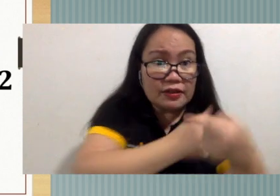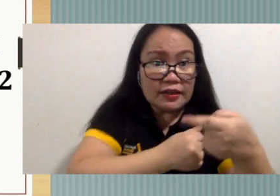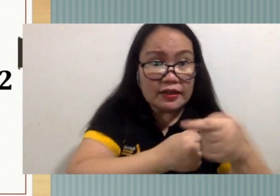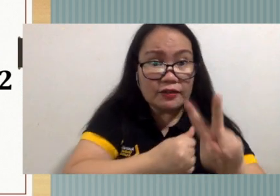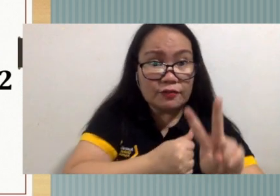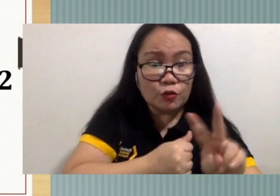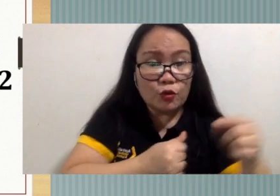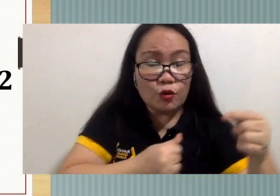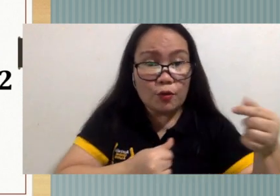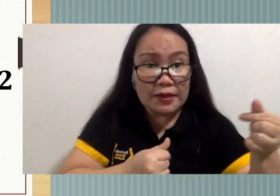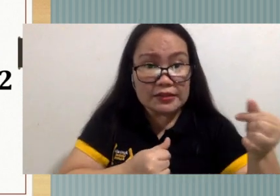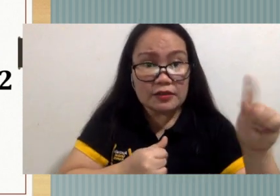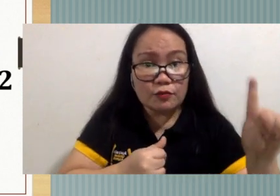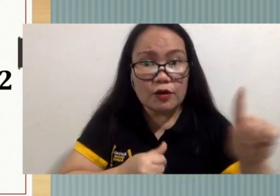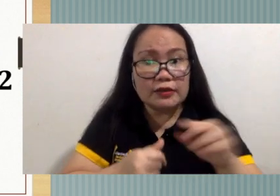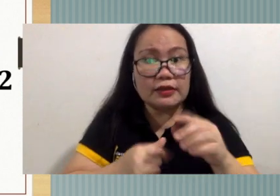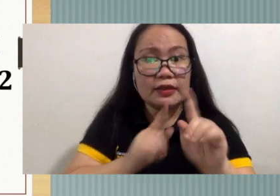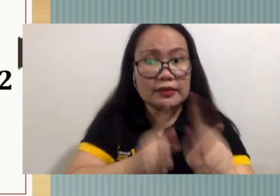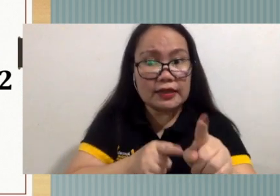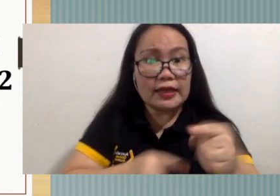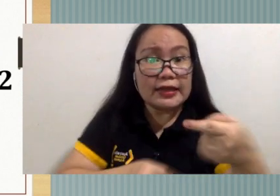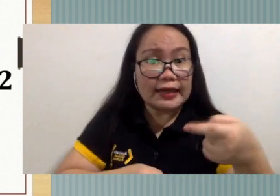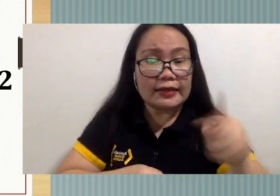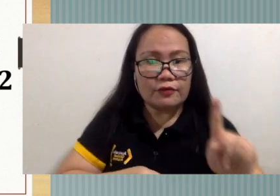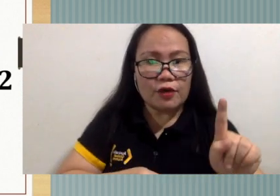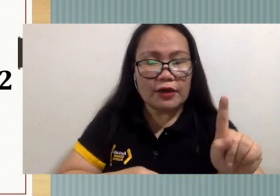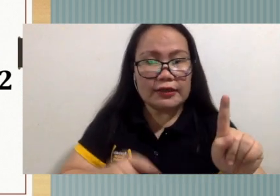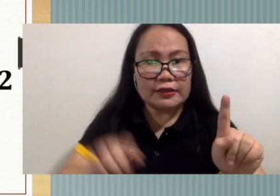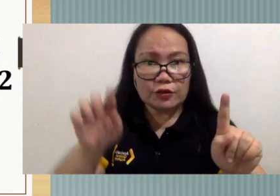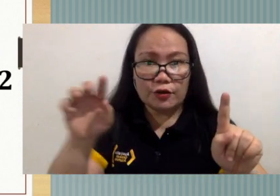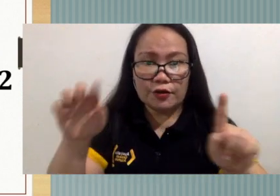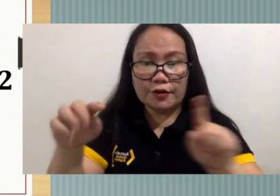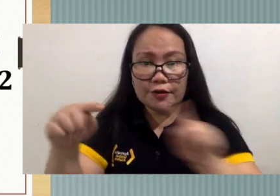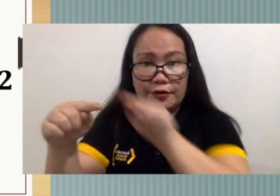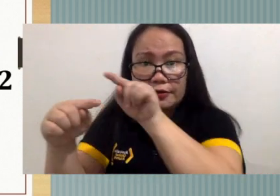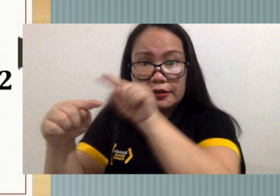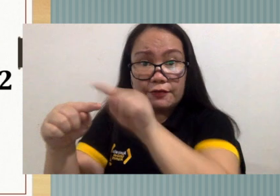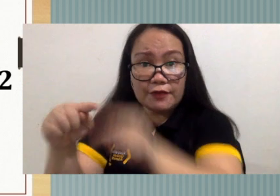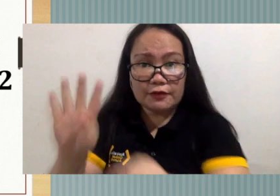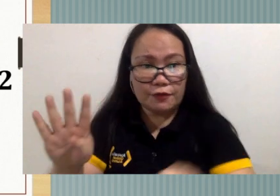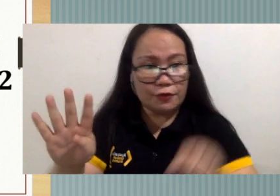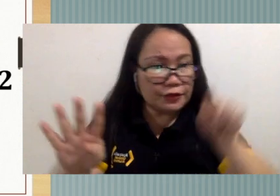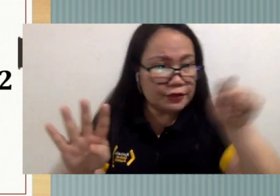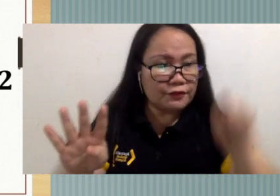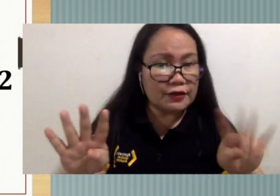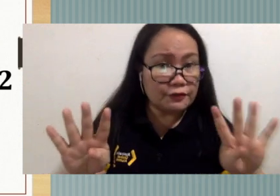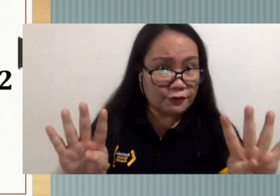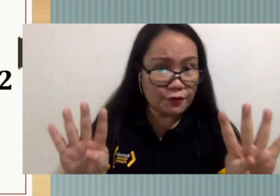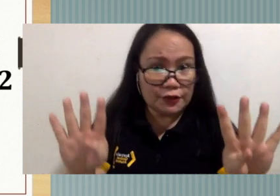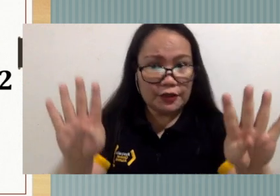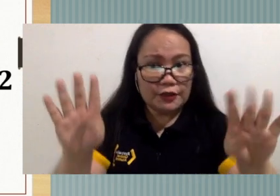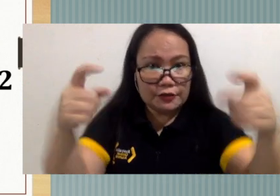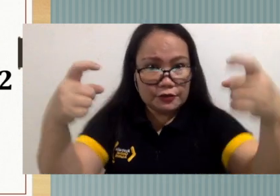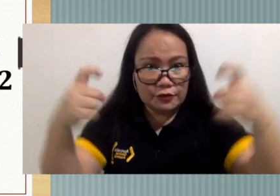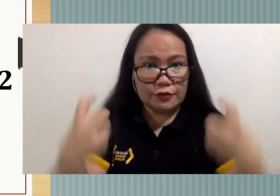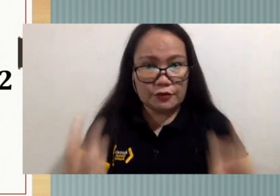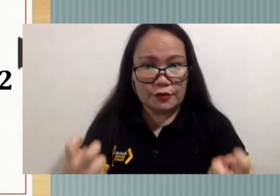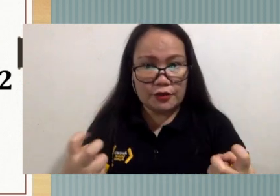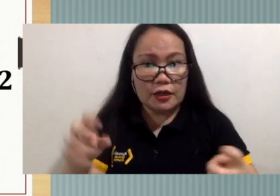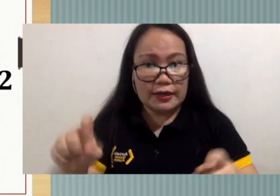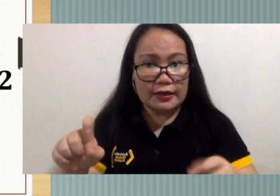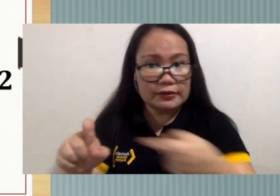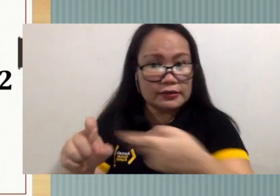So, divide both sides by 4. So, we will now have x is equal to negative